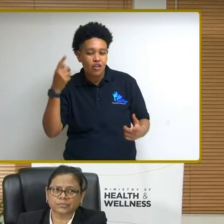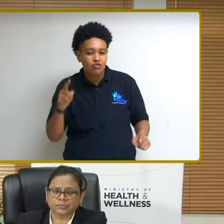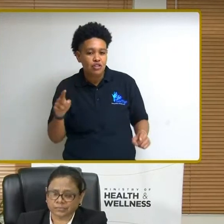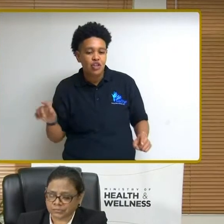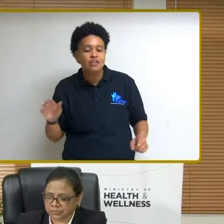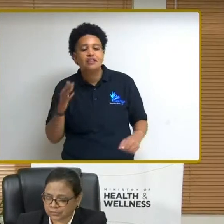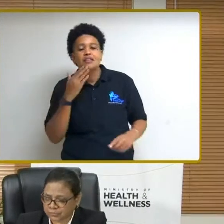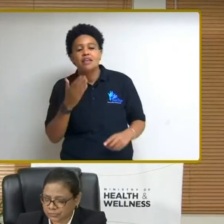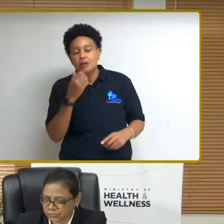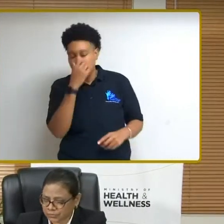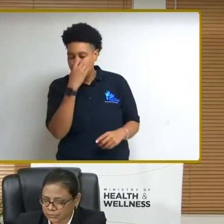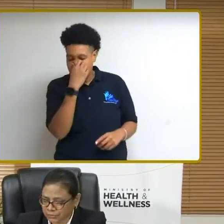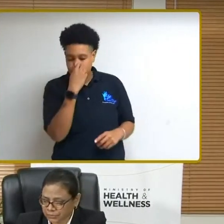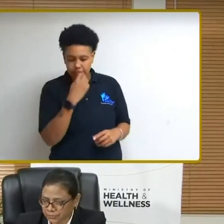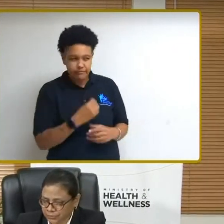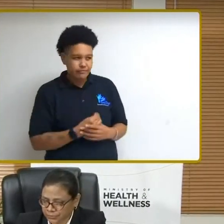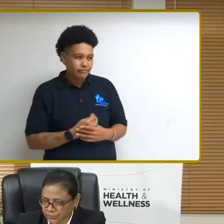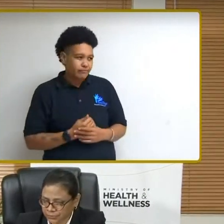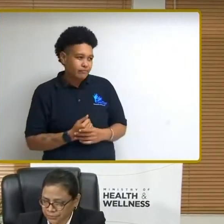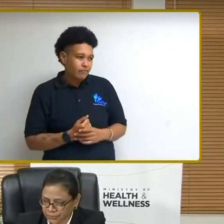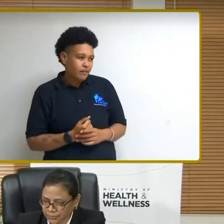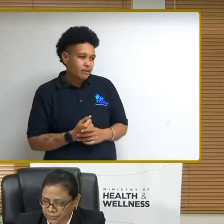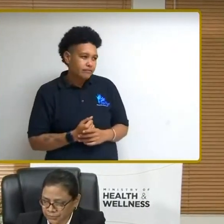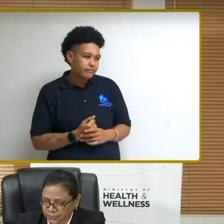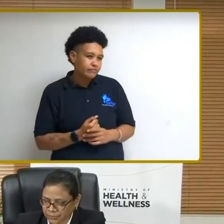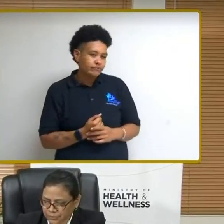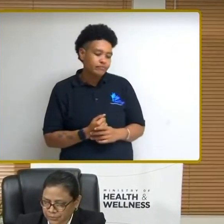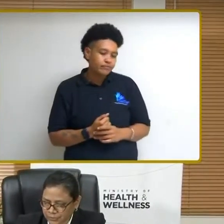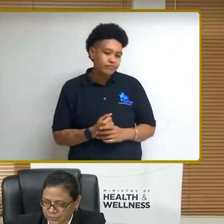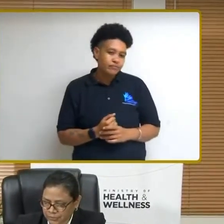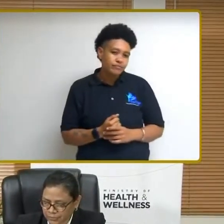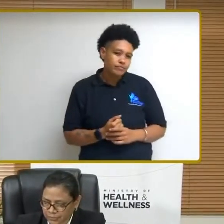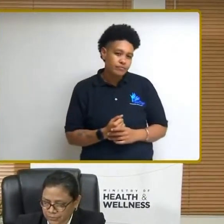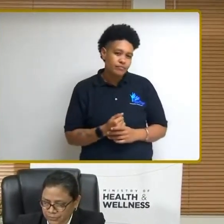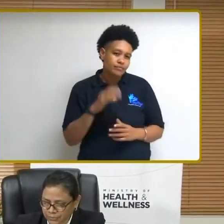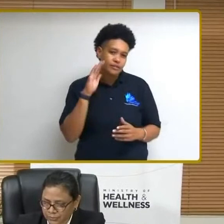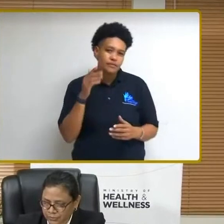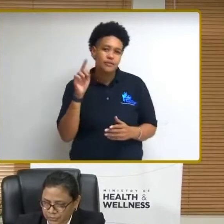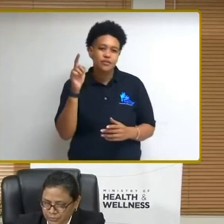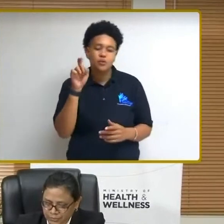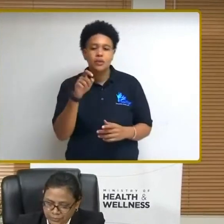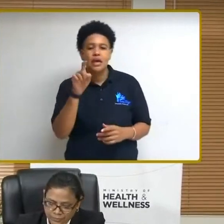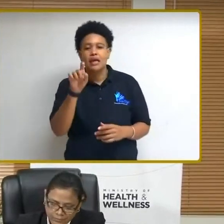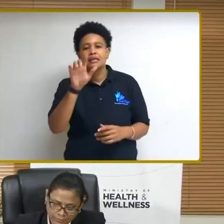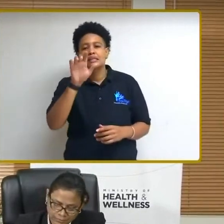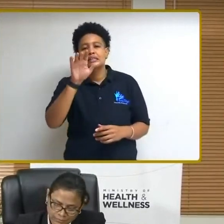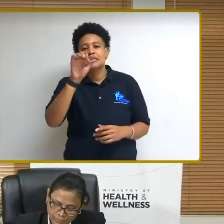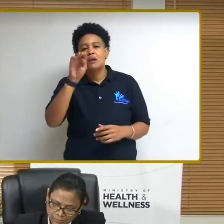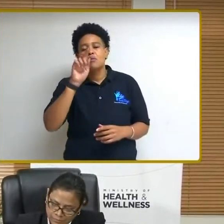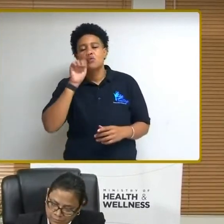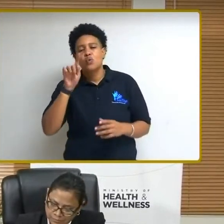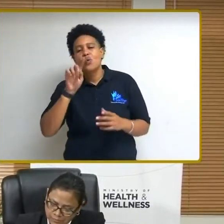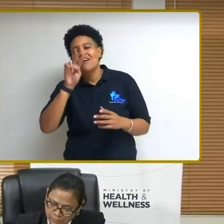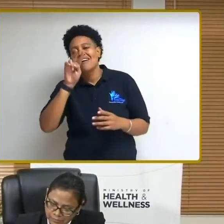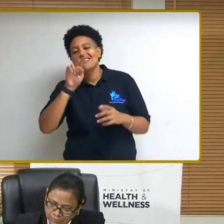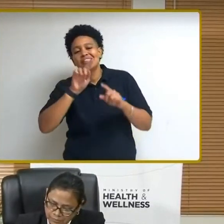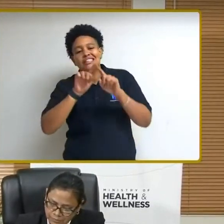Okay, thank you. Let me deal with the first question, and then I'll have the CMO deal with the variant strains and the